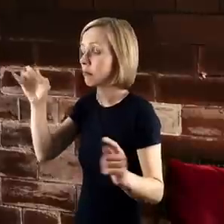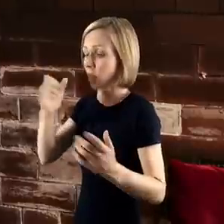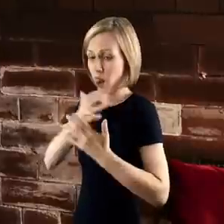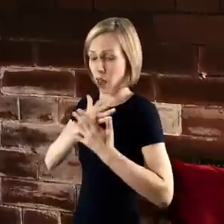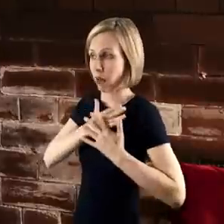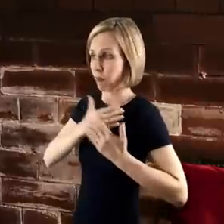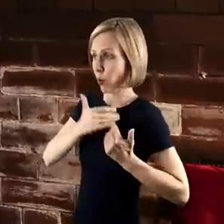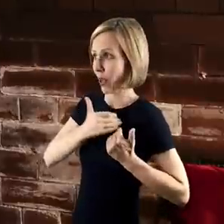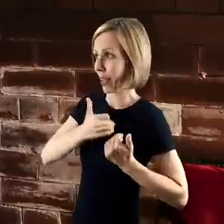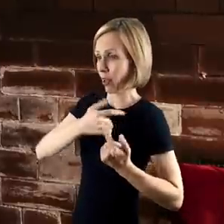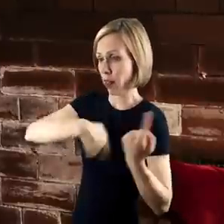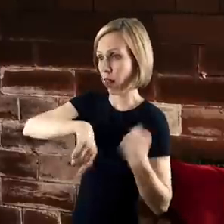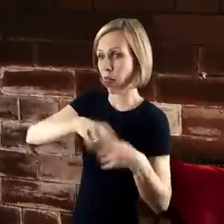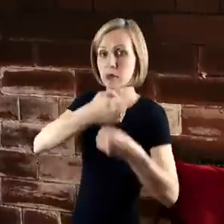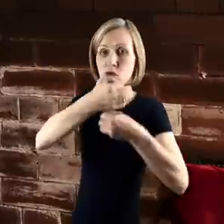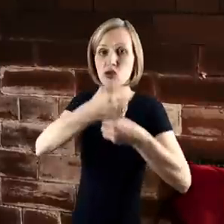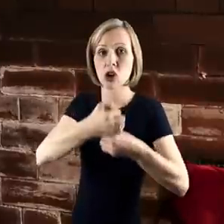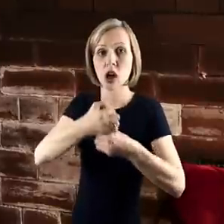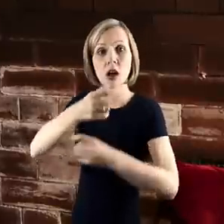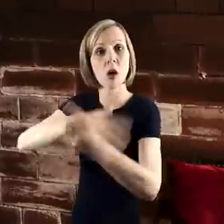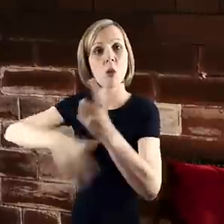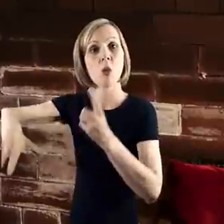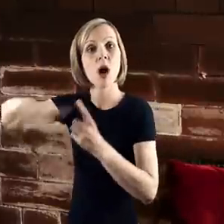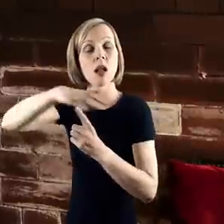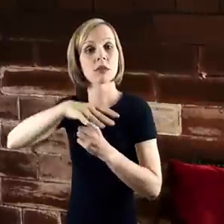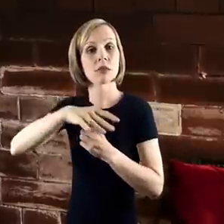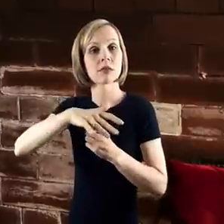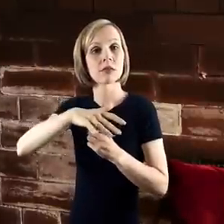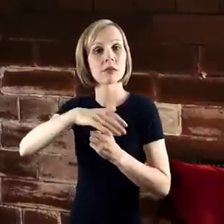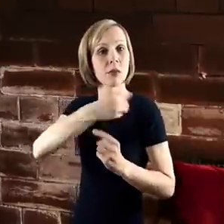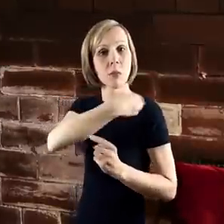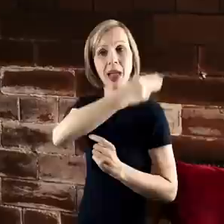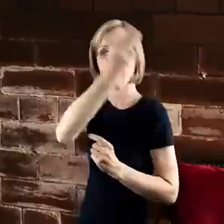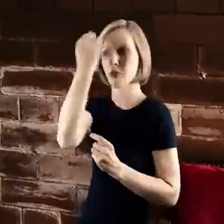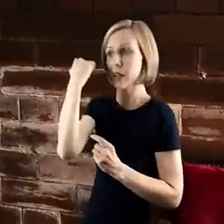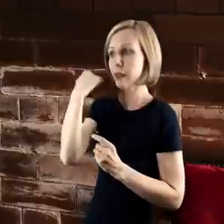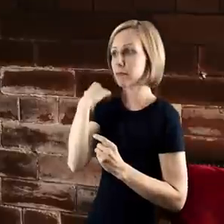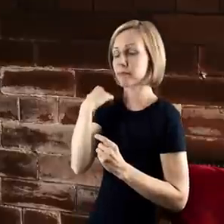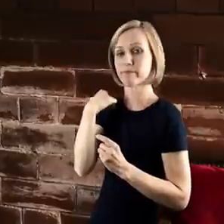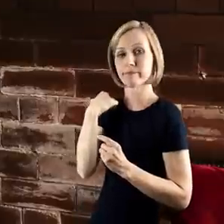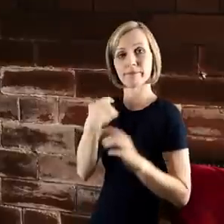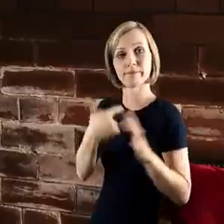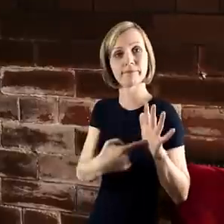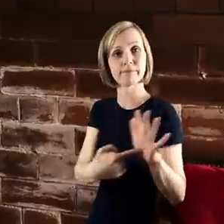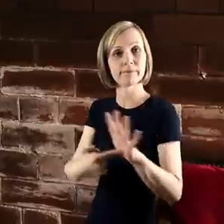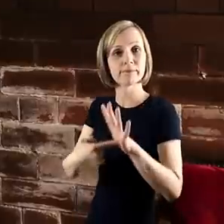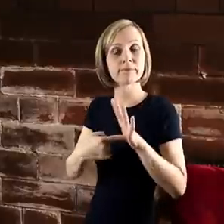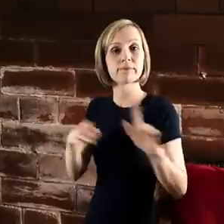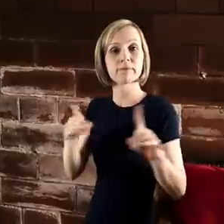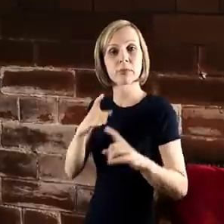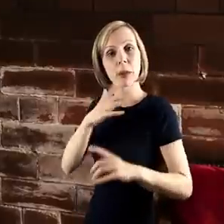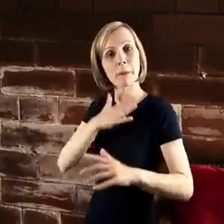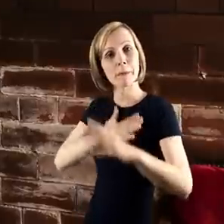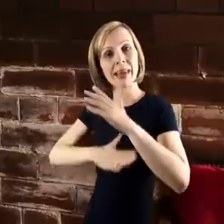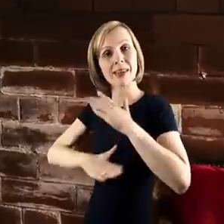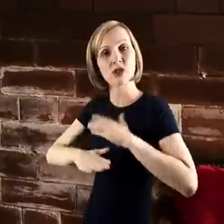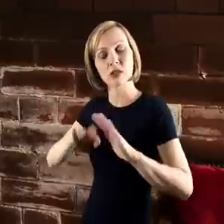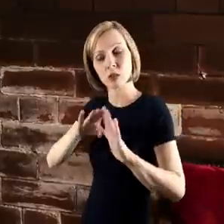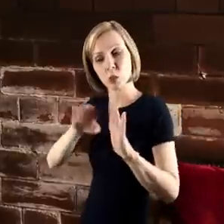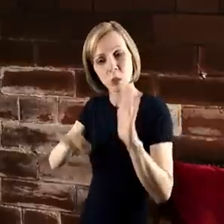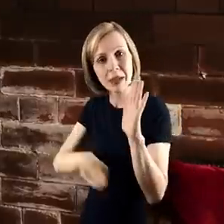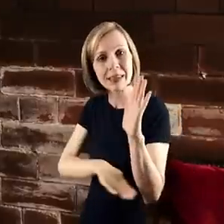world. As the Blessed Virgin Mary showed us her example of patience, humility, and